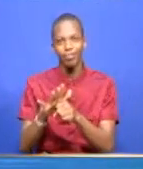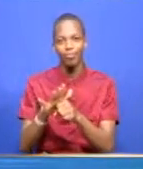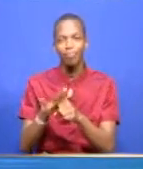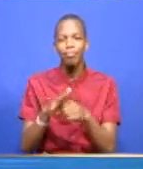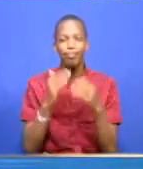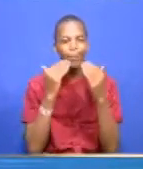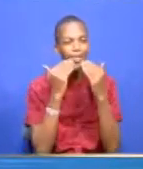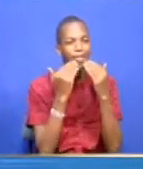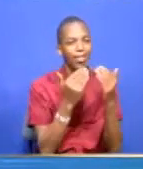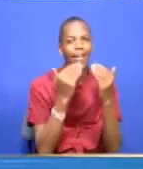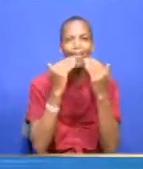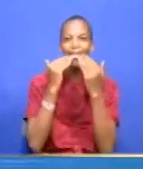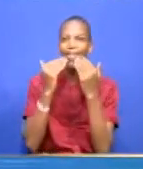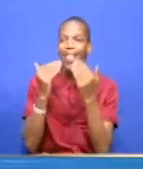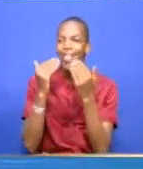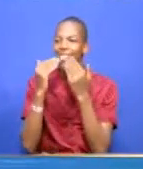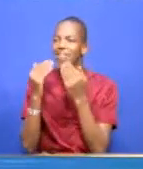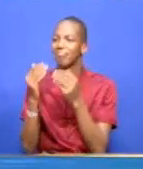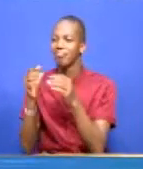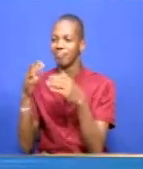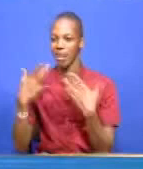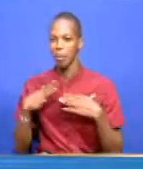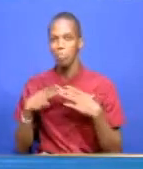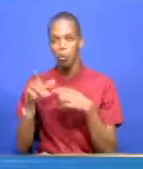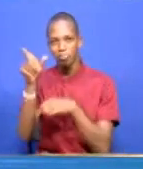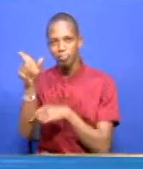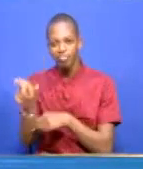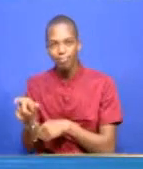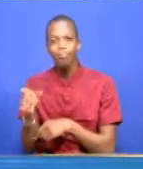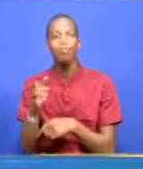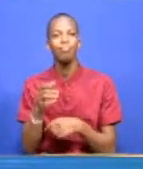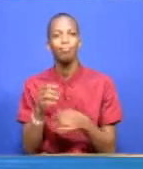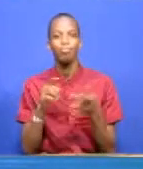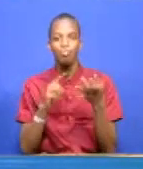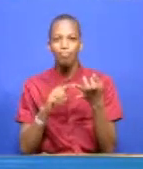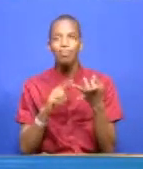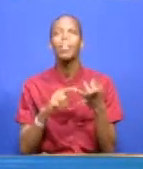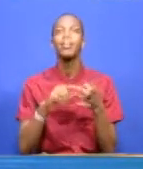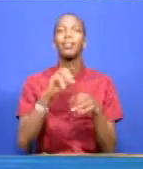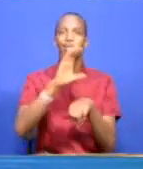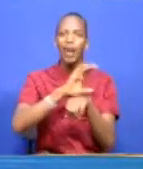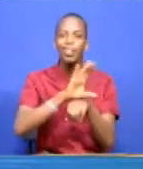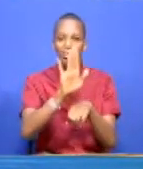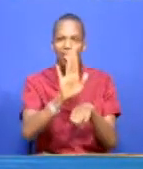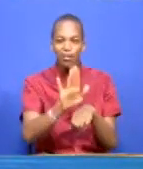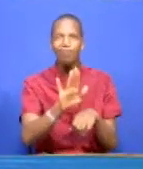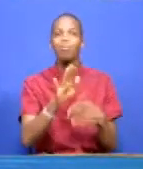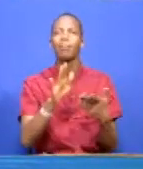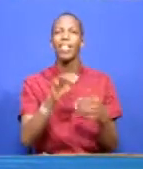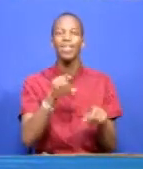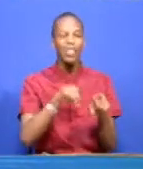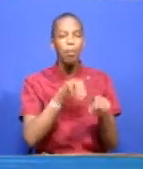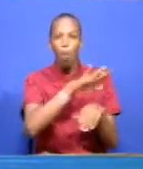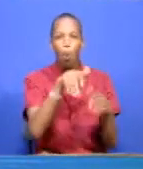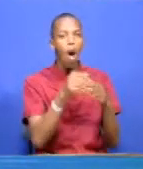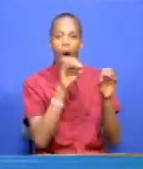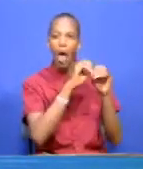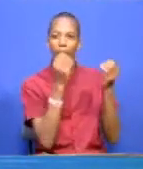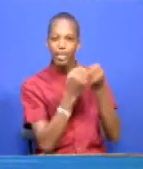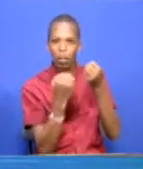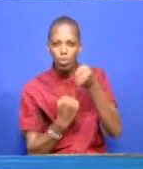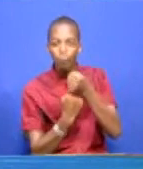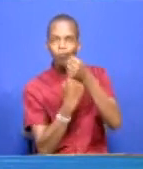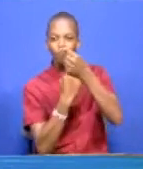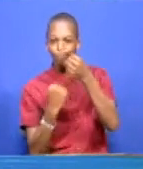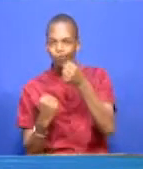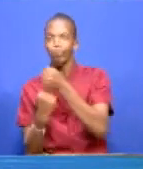individuals, churches, and other religious organizations that continue to support the most vulnerable